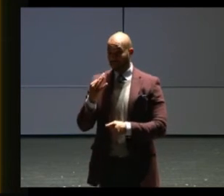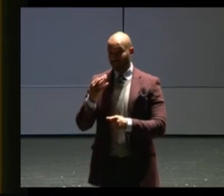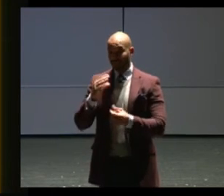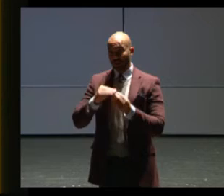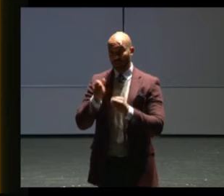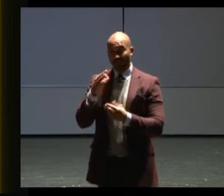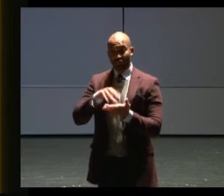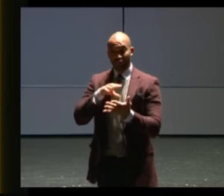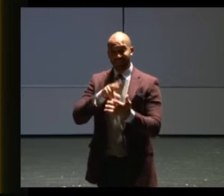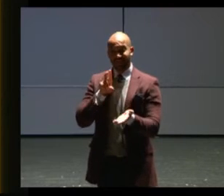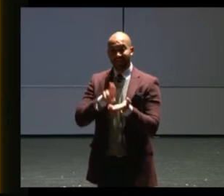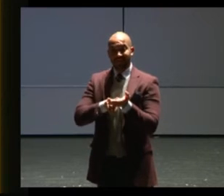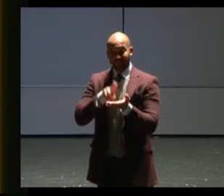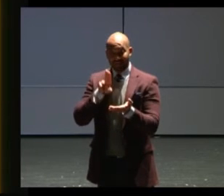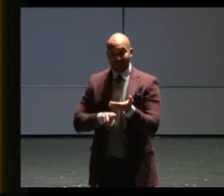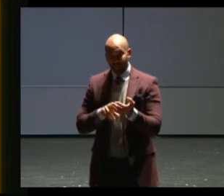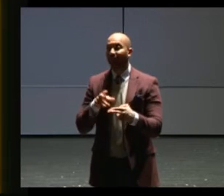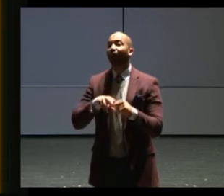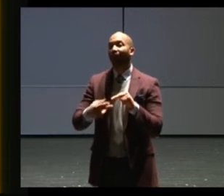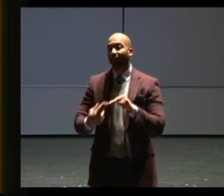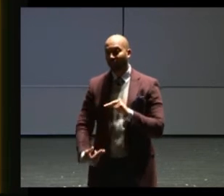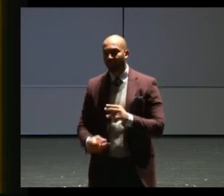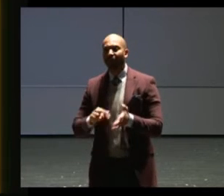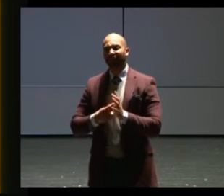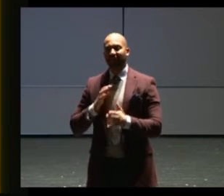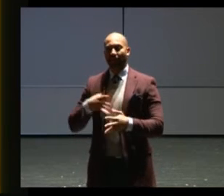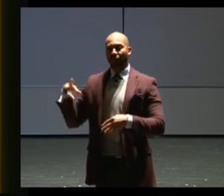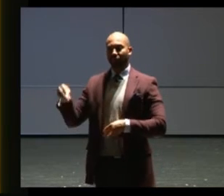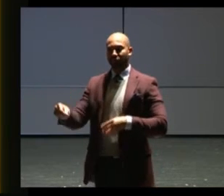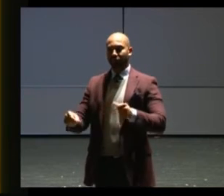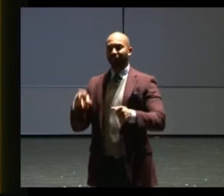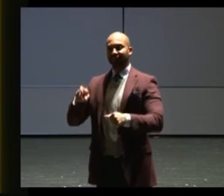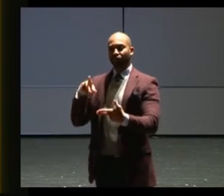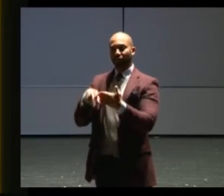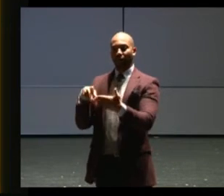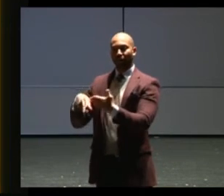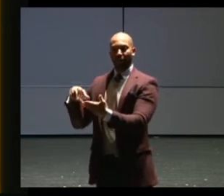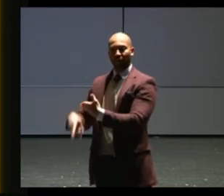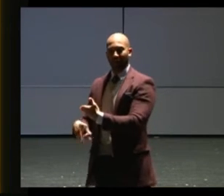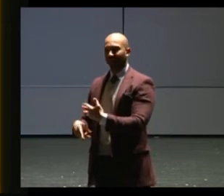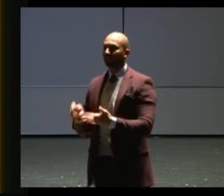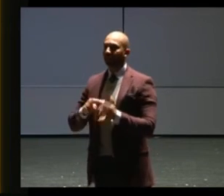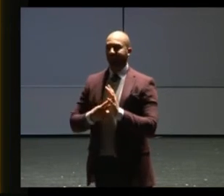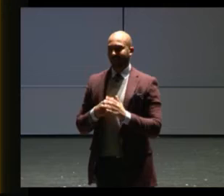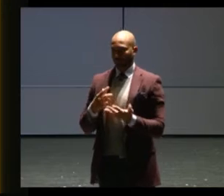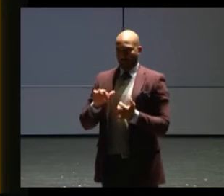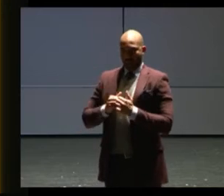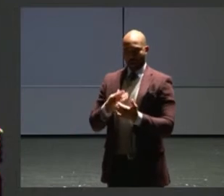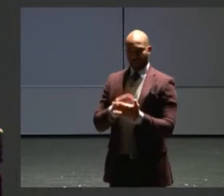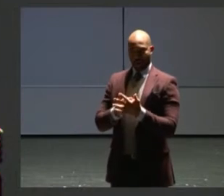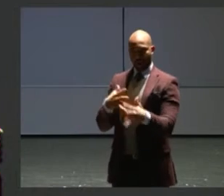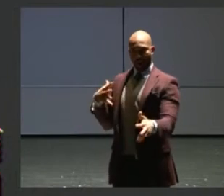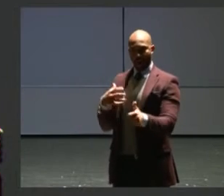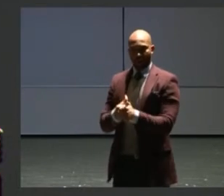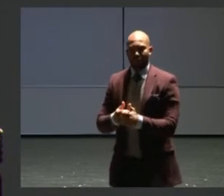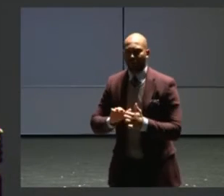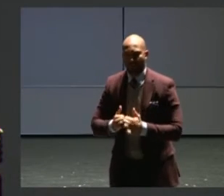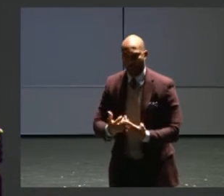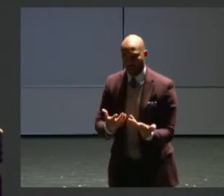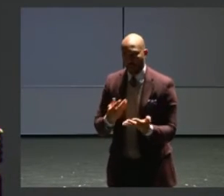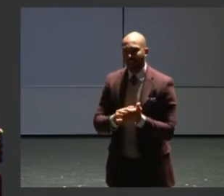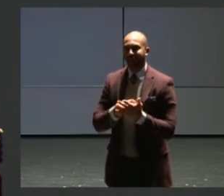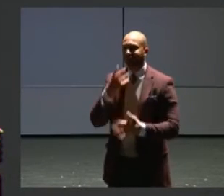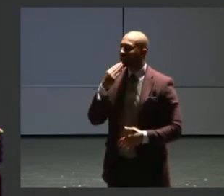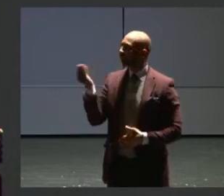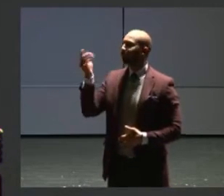to decline, then we'll have to continue cutting our expenses accordingly. You don't get that made up. There's no additional monies that come when you